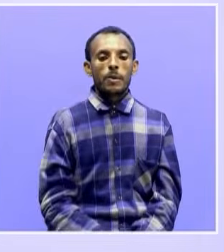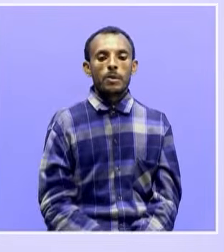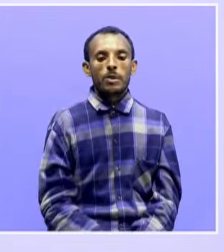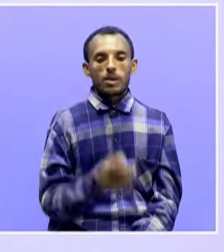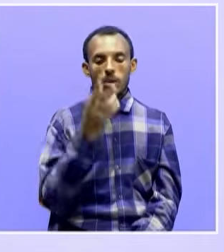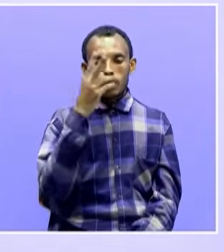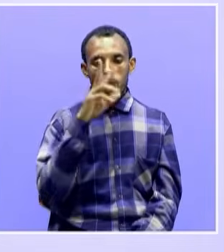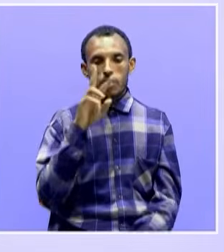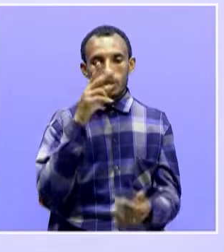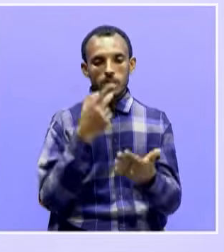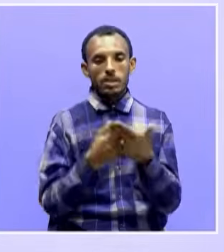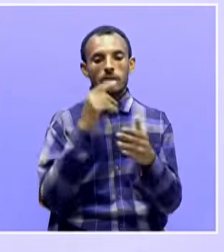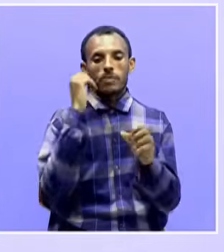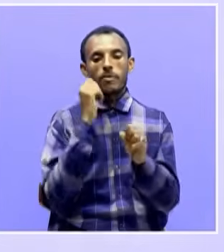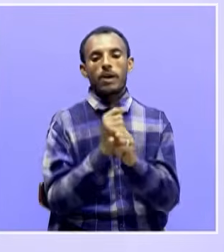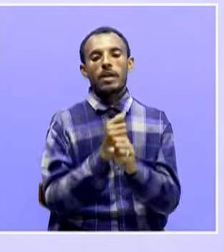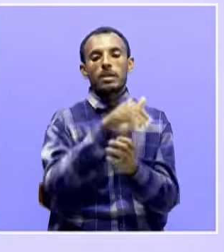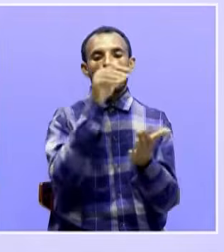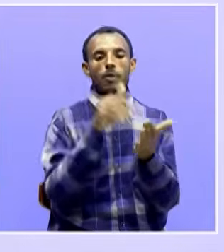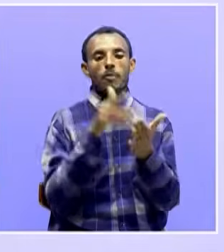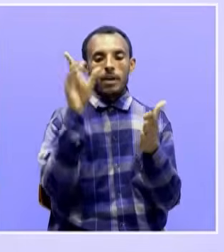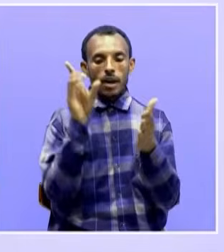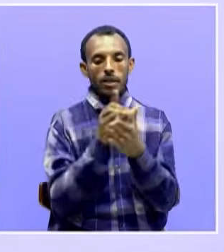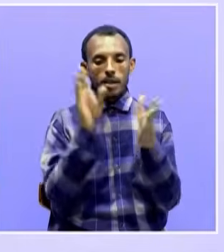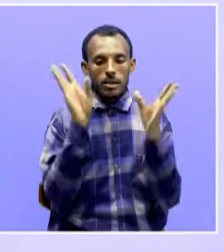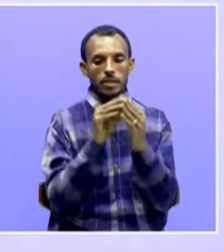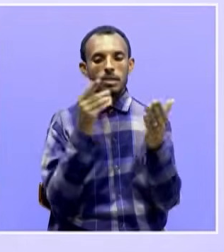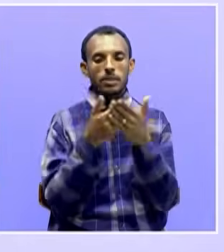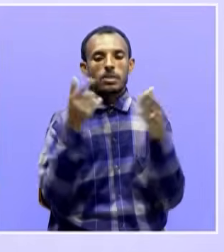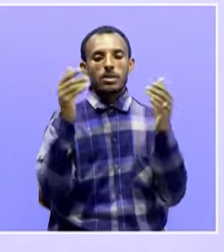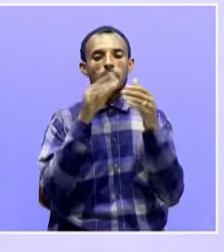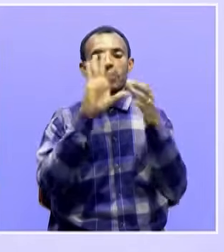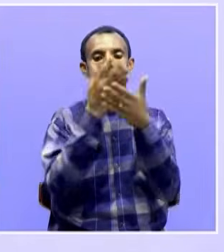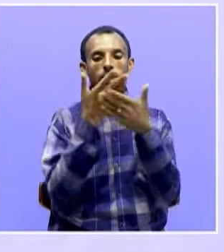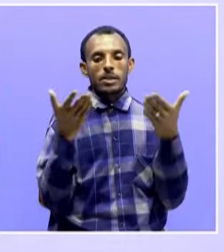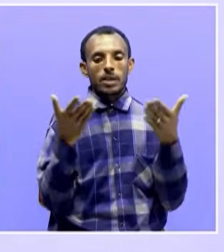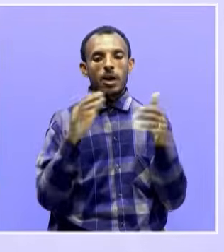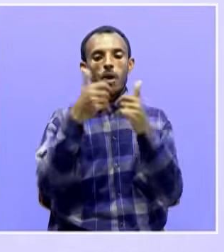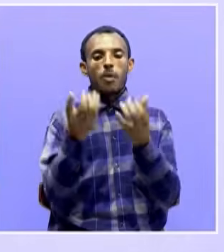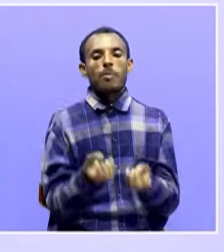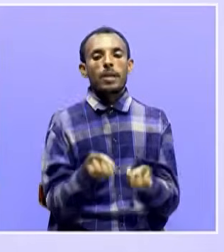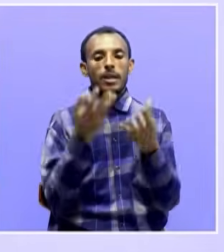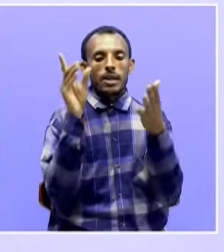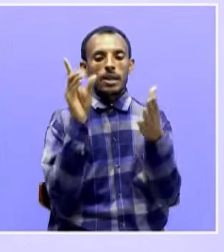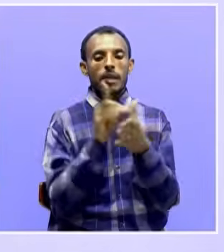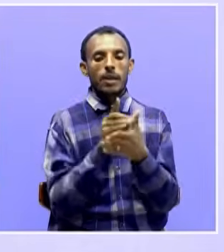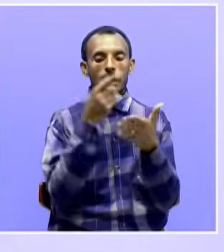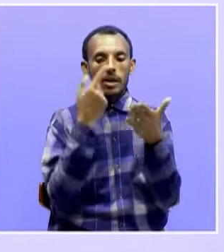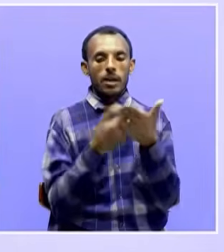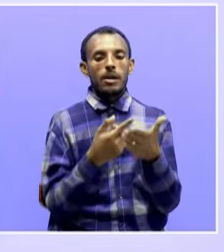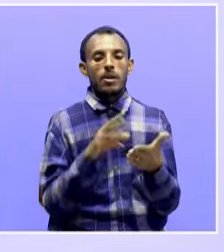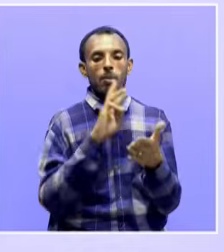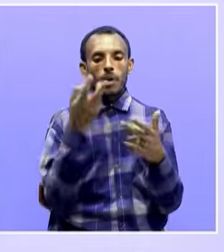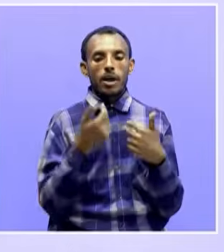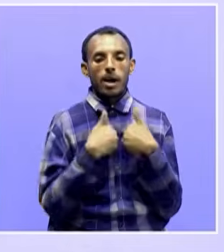Look, let's find the median of this data set using this equation. How many data sets do we have here? We have